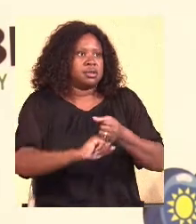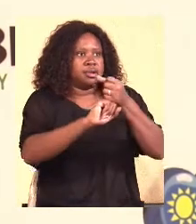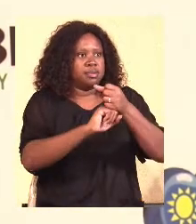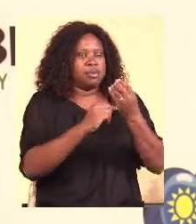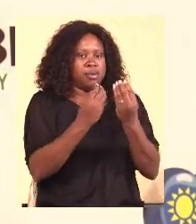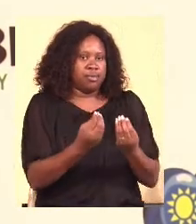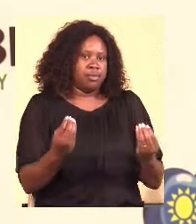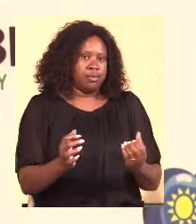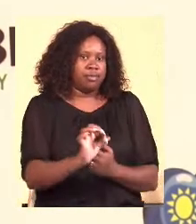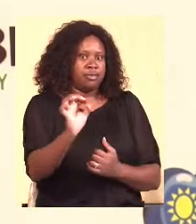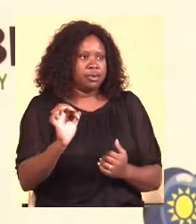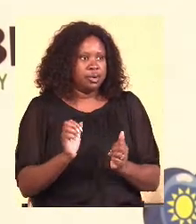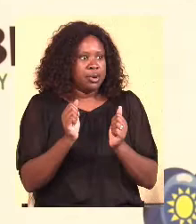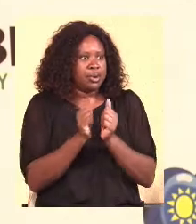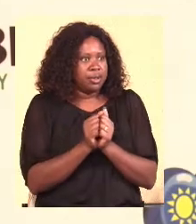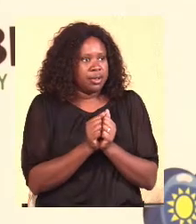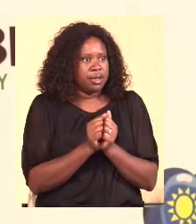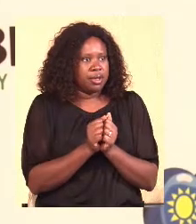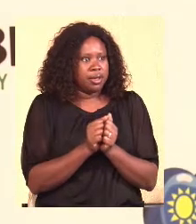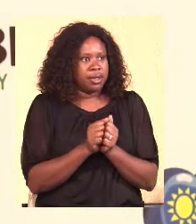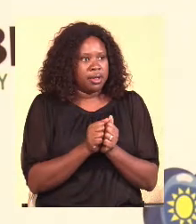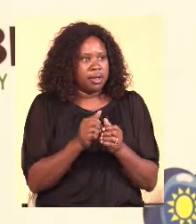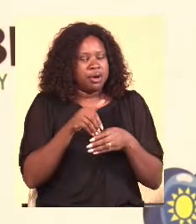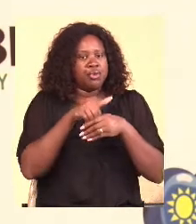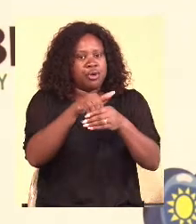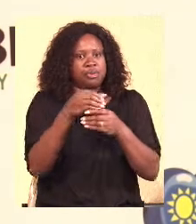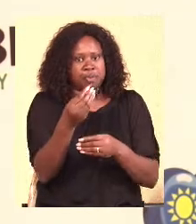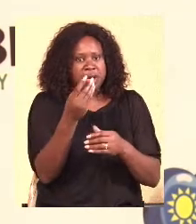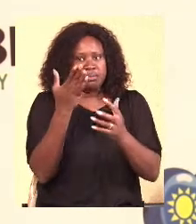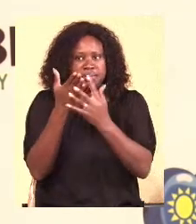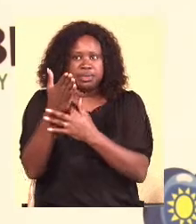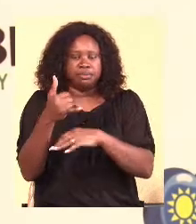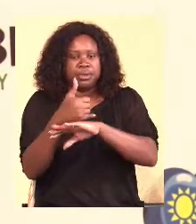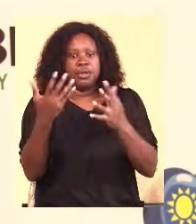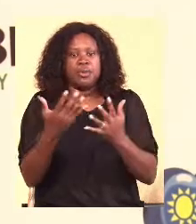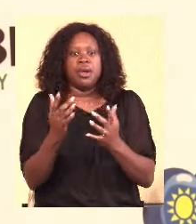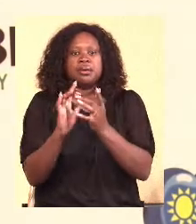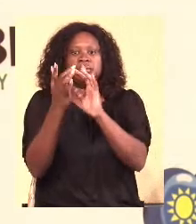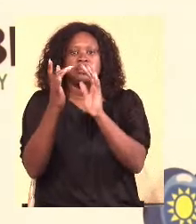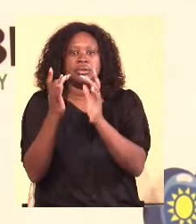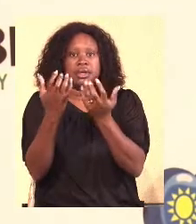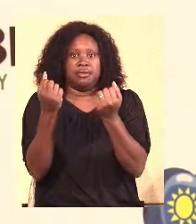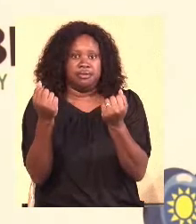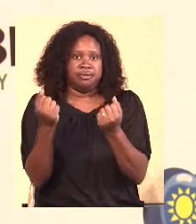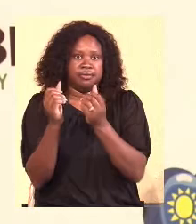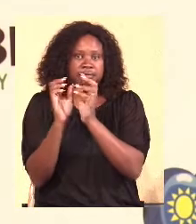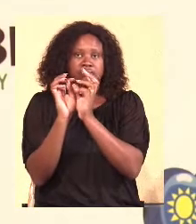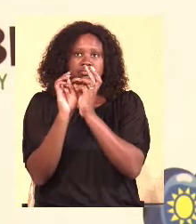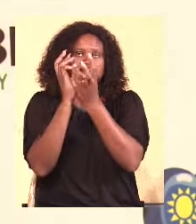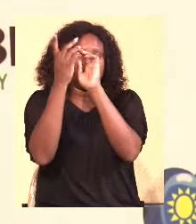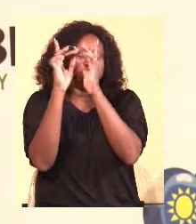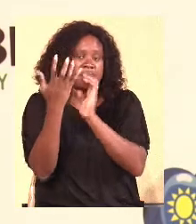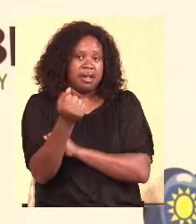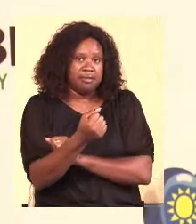their children with transport money to get into a geographical area which has network. They